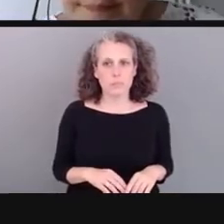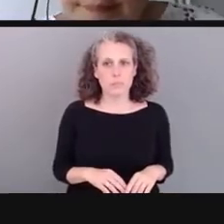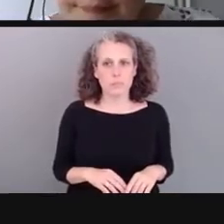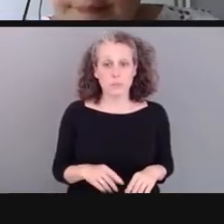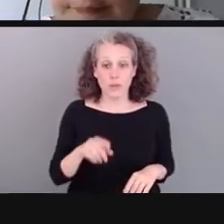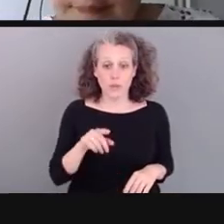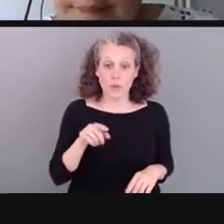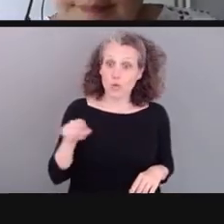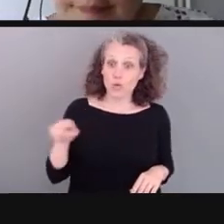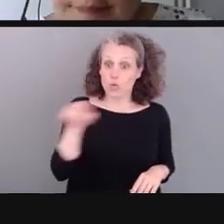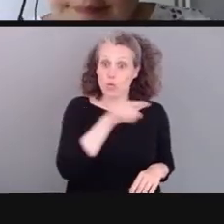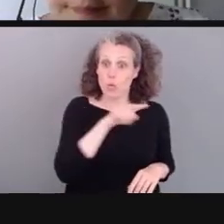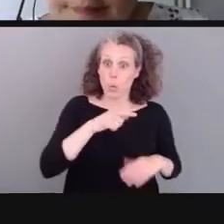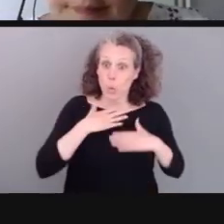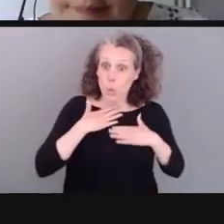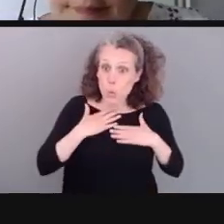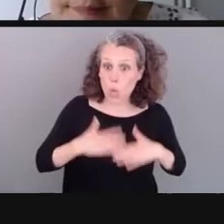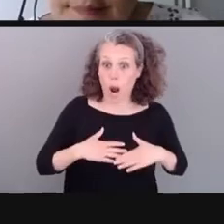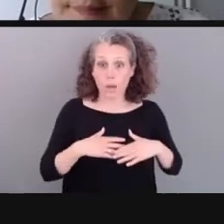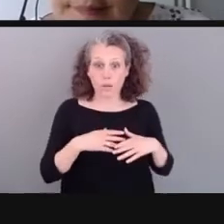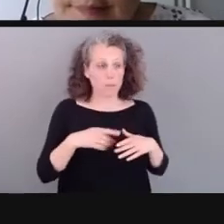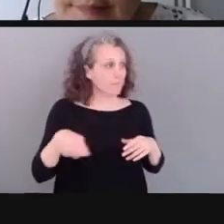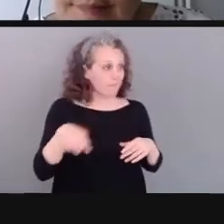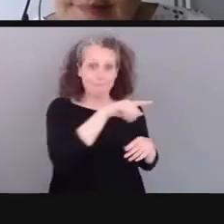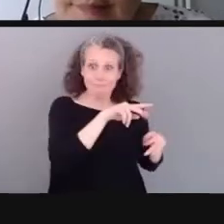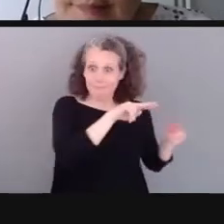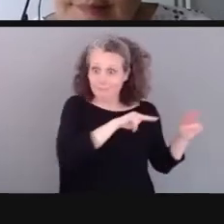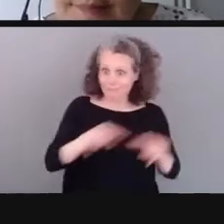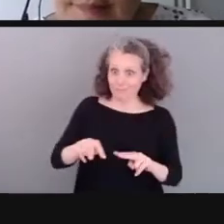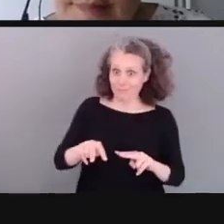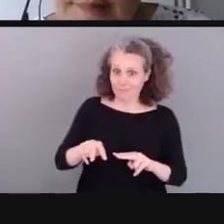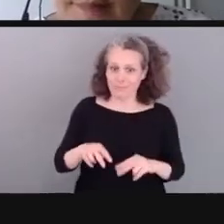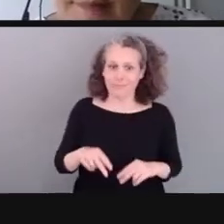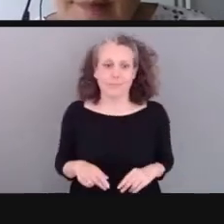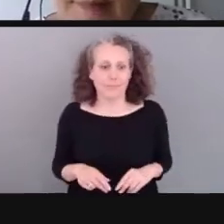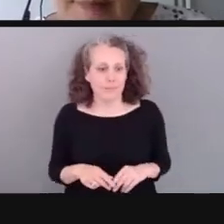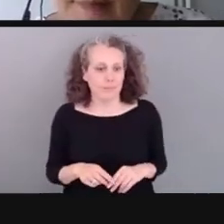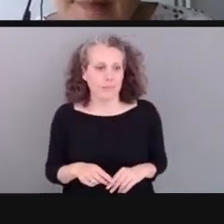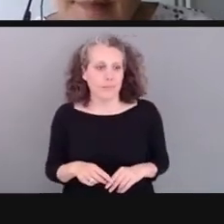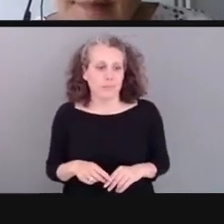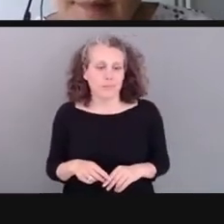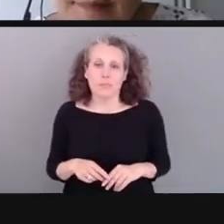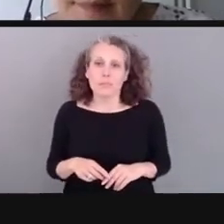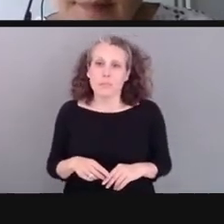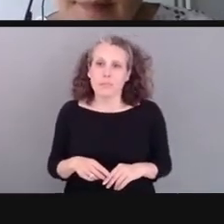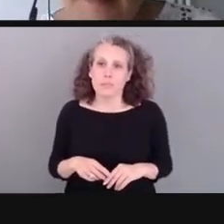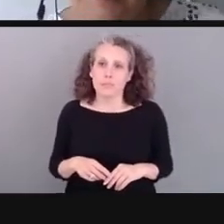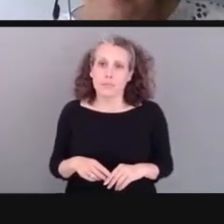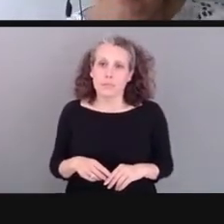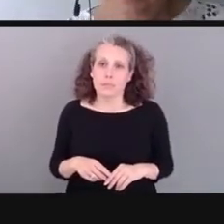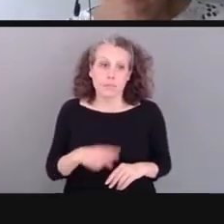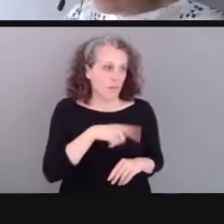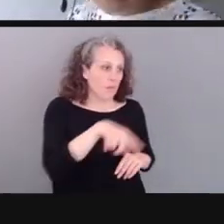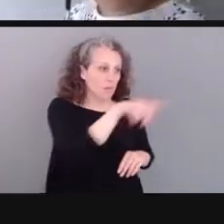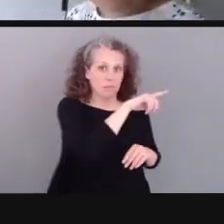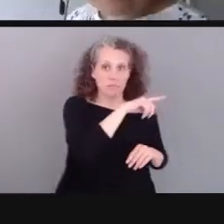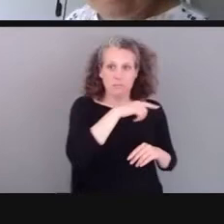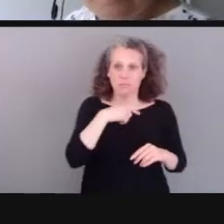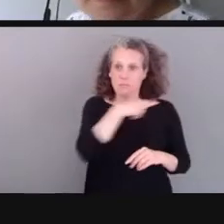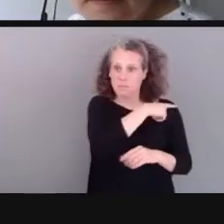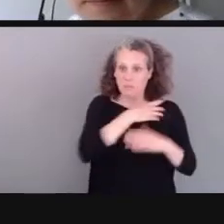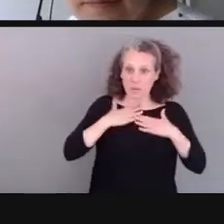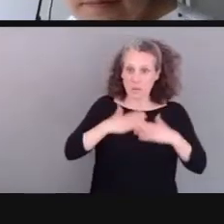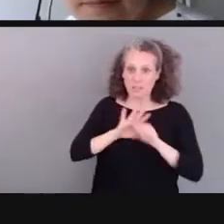voice counts and which will not be imposed on you. There